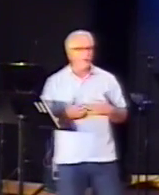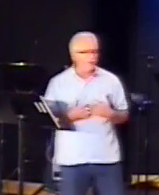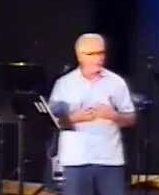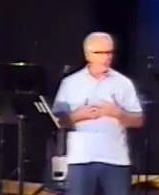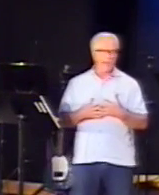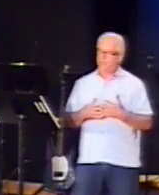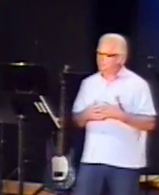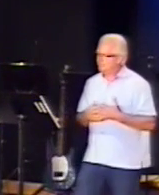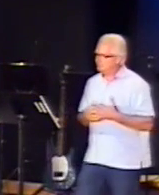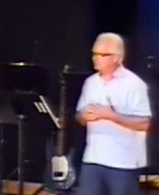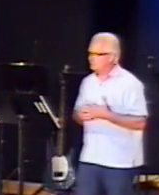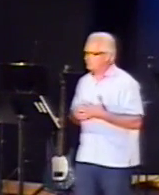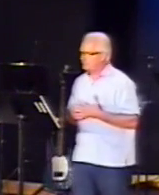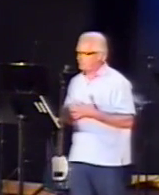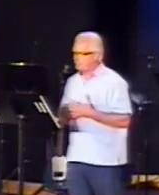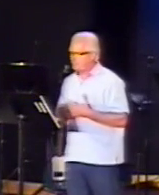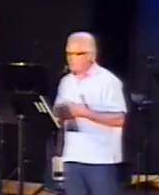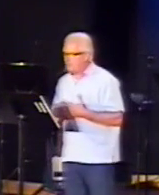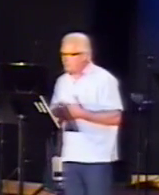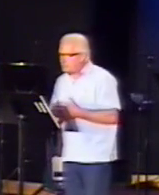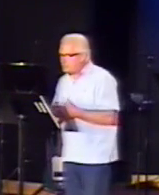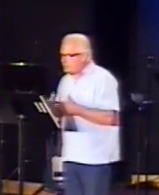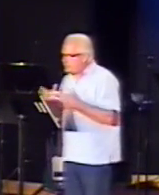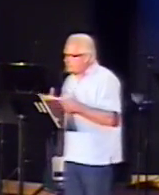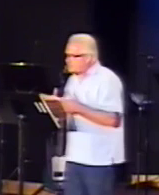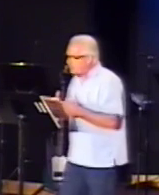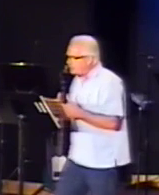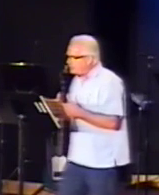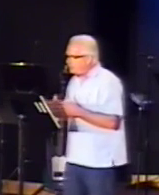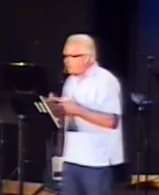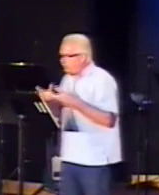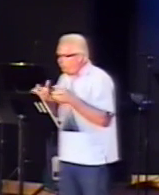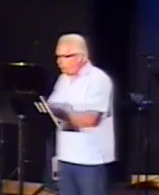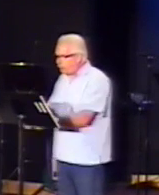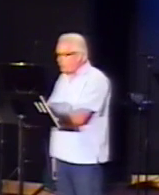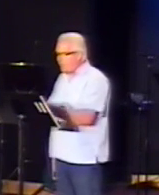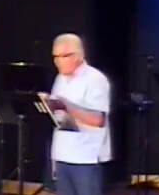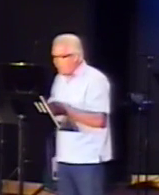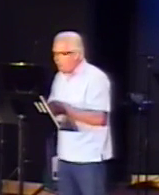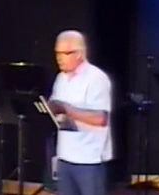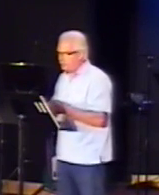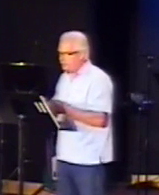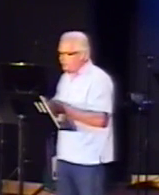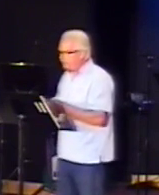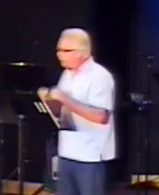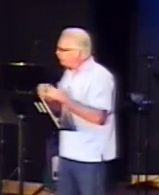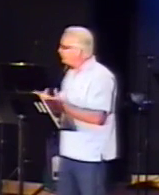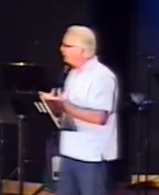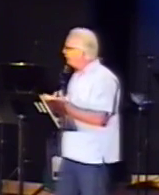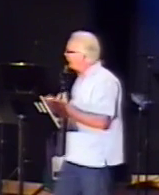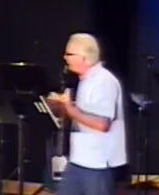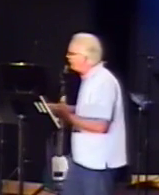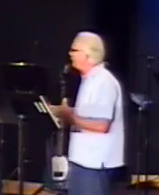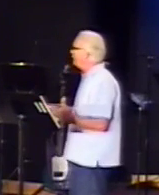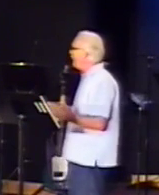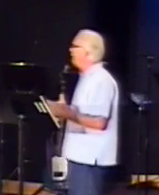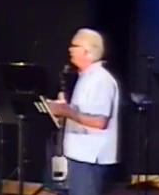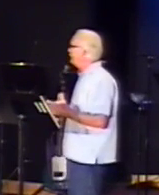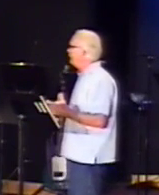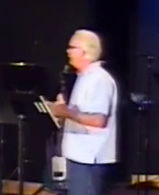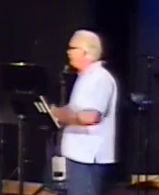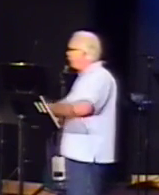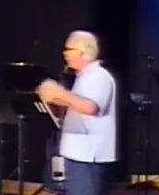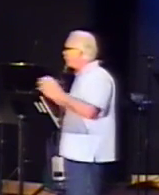anybody have a heart attack. But you see, we get this idea if we got to work out if we're to get anything